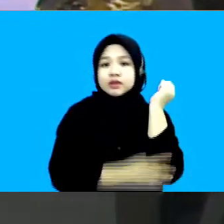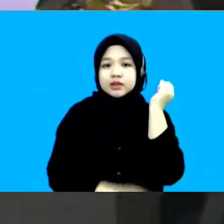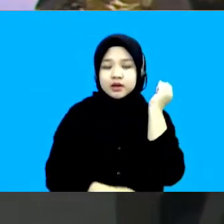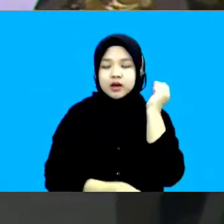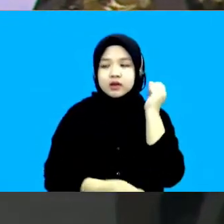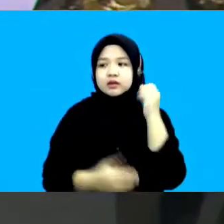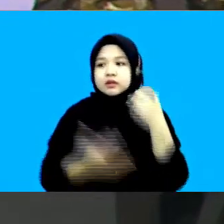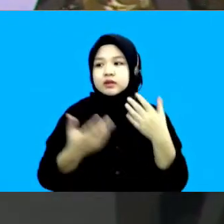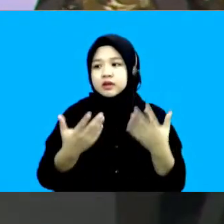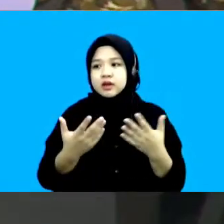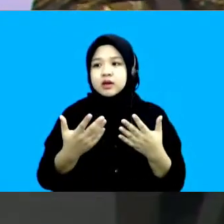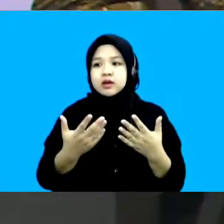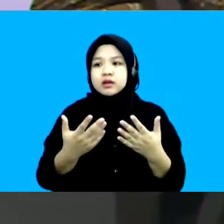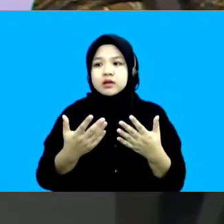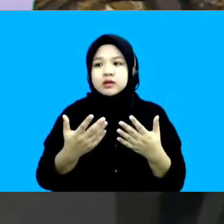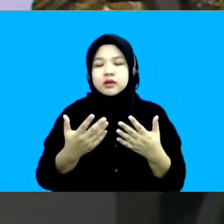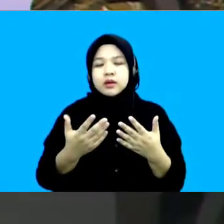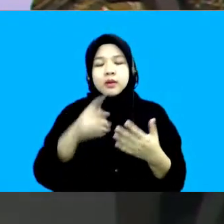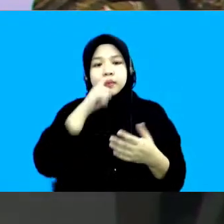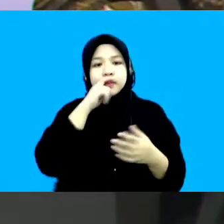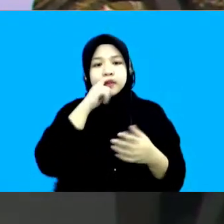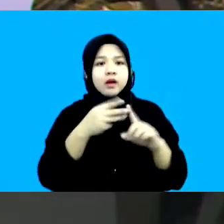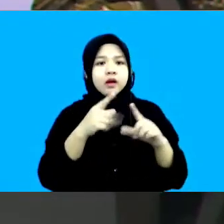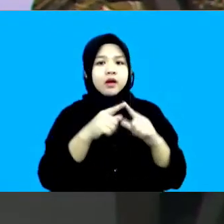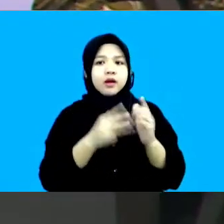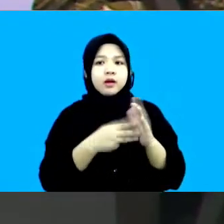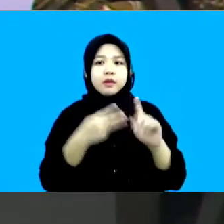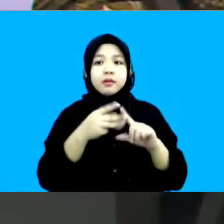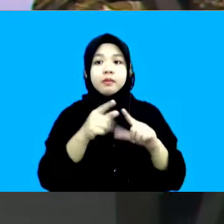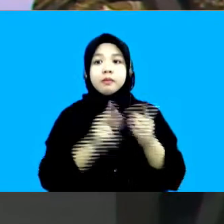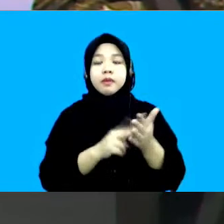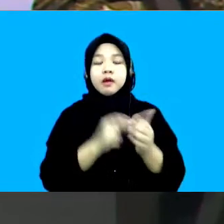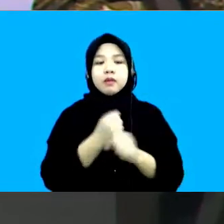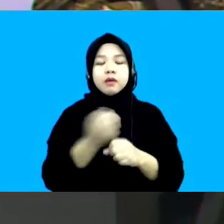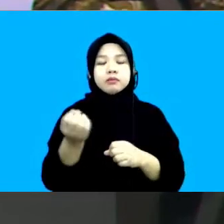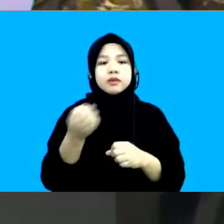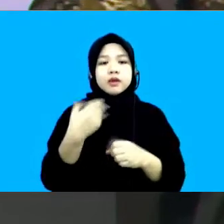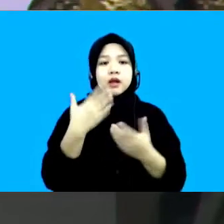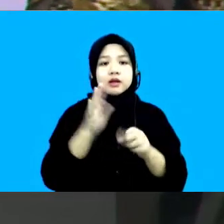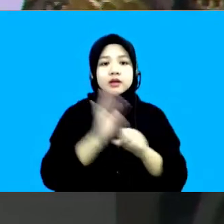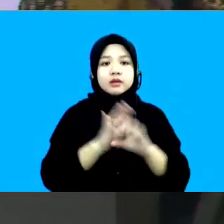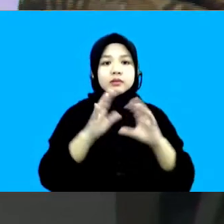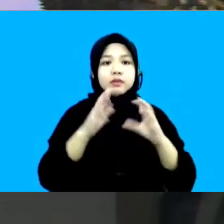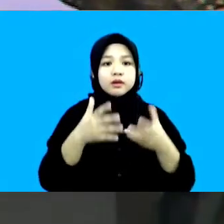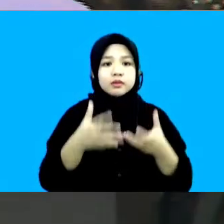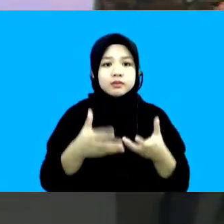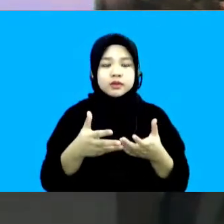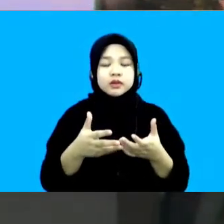is the risk of the K-shaped recovery. Because one thing that we learned from the pandemic,